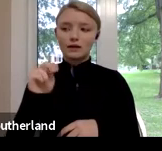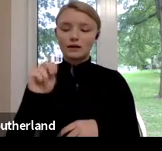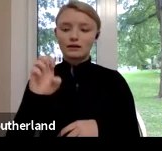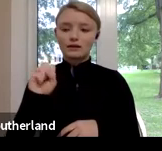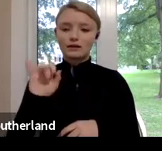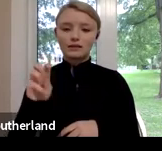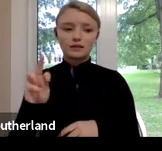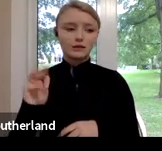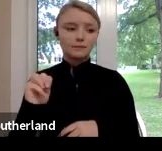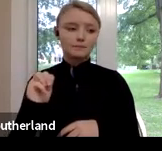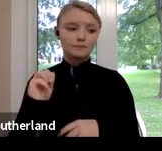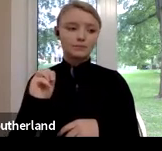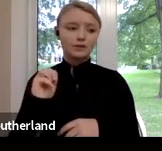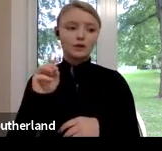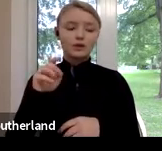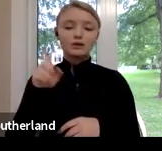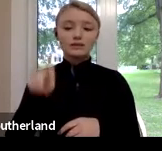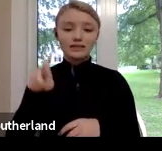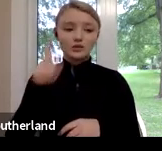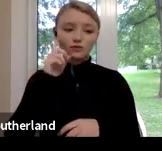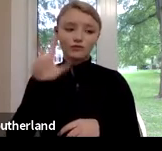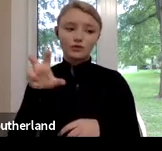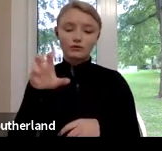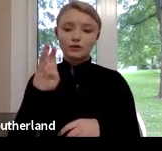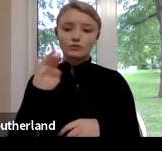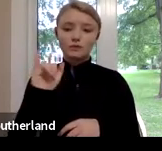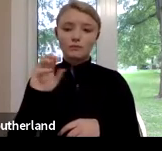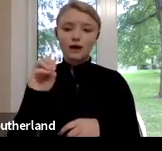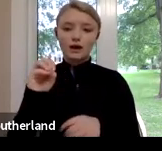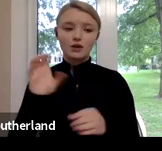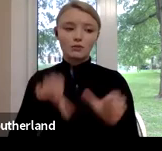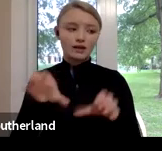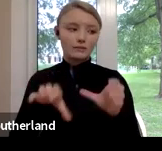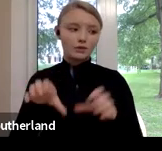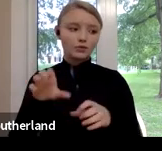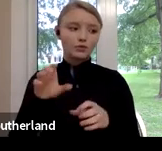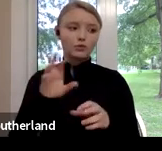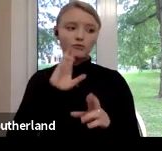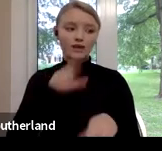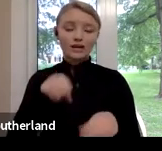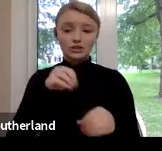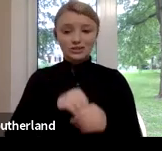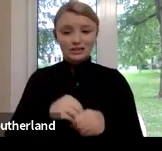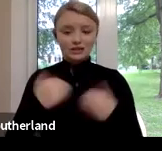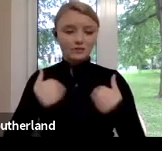300 biochemical reactions in your body. Then to top it off by adding chlorine and fluoride.